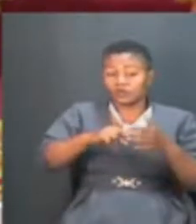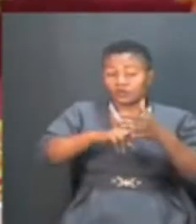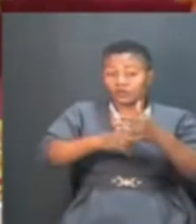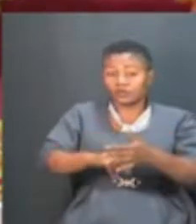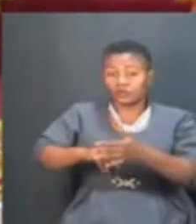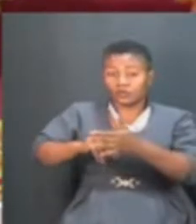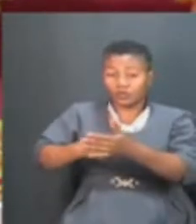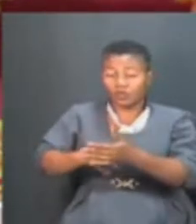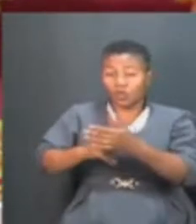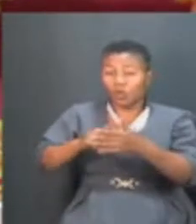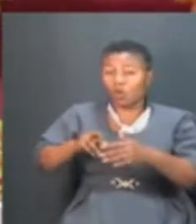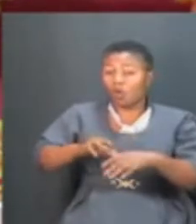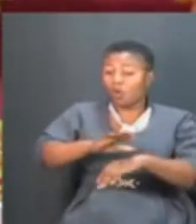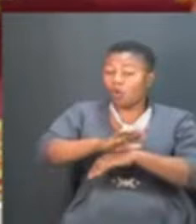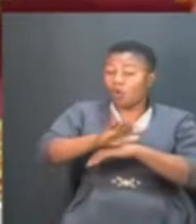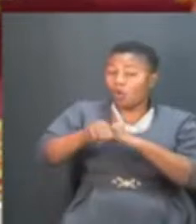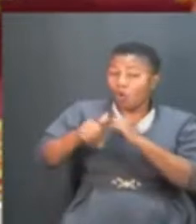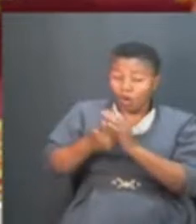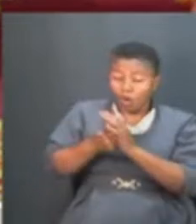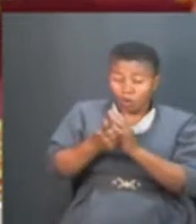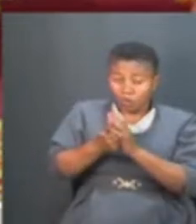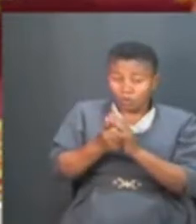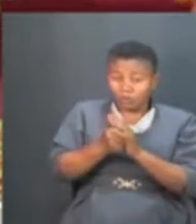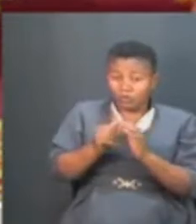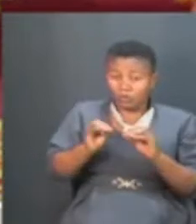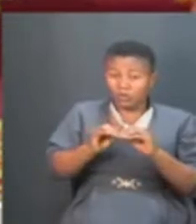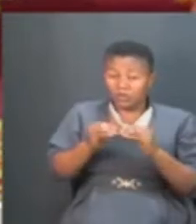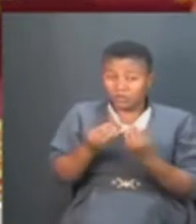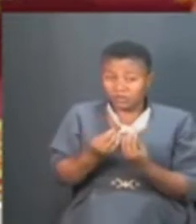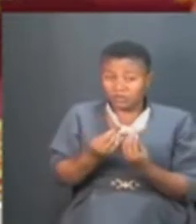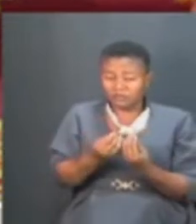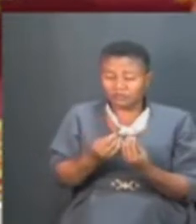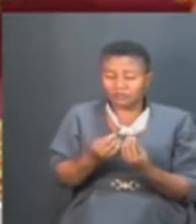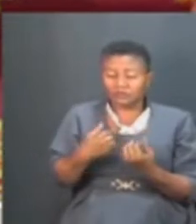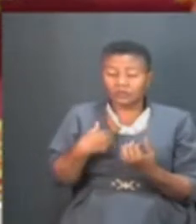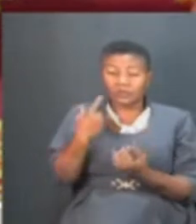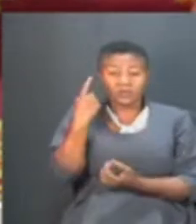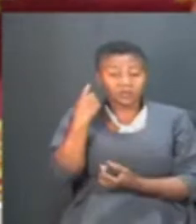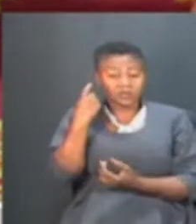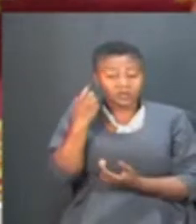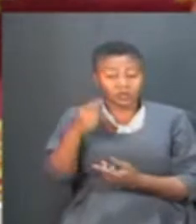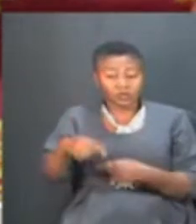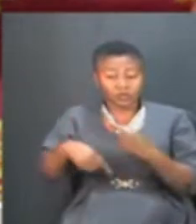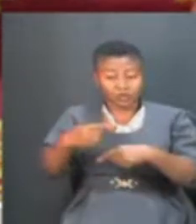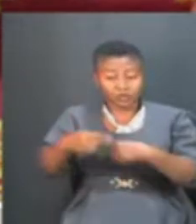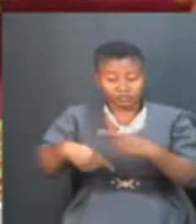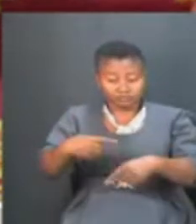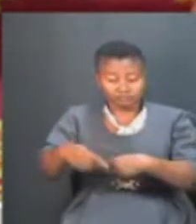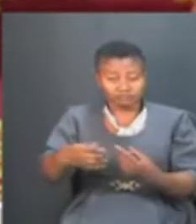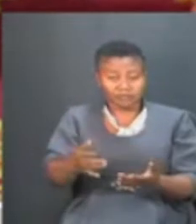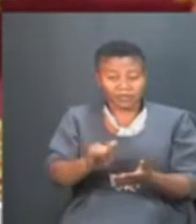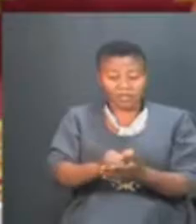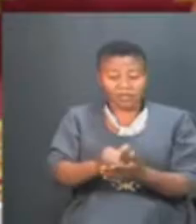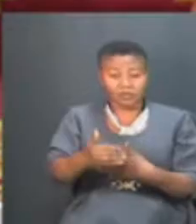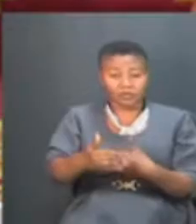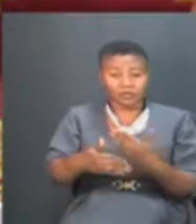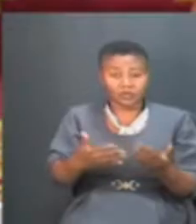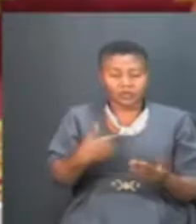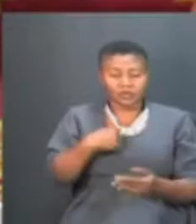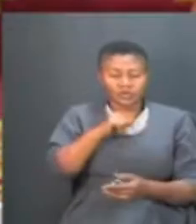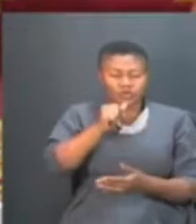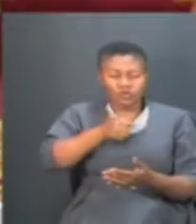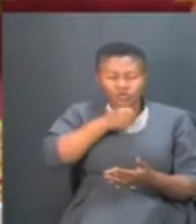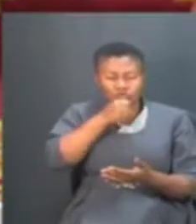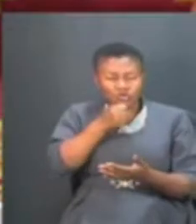networks under all the agencies. We are currently going through that process. I'm not sure about the